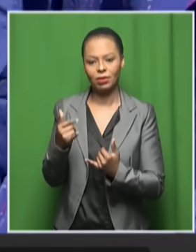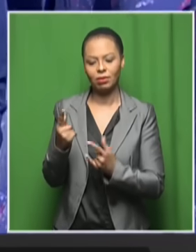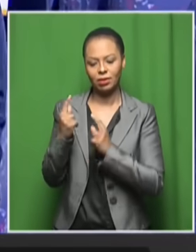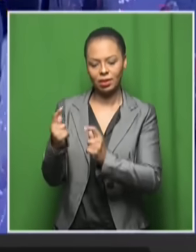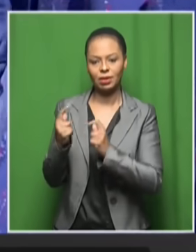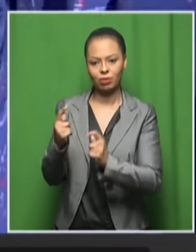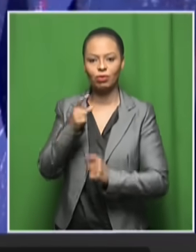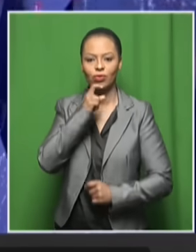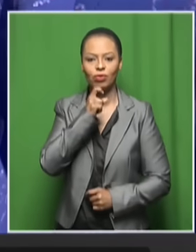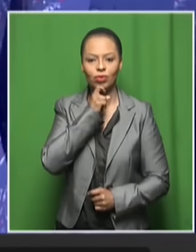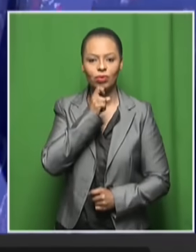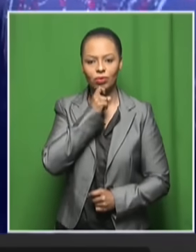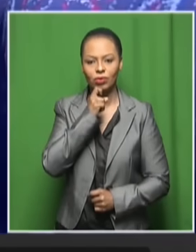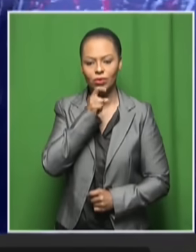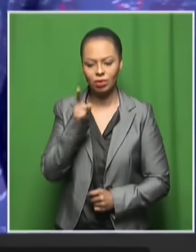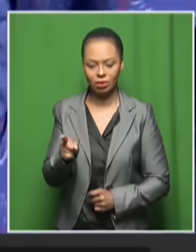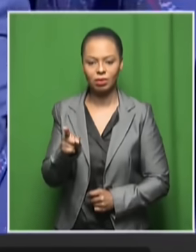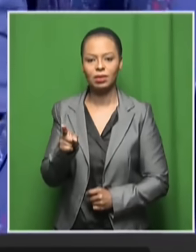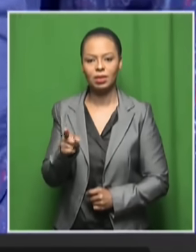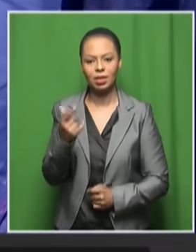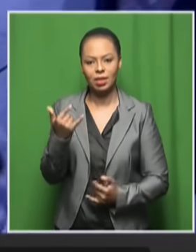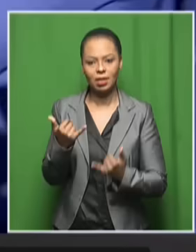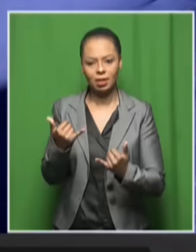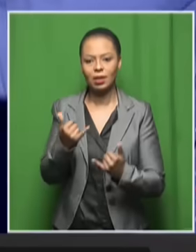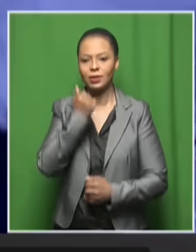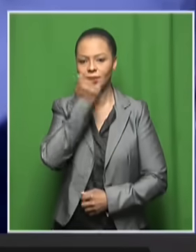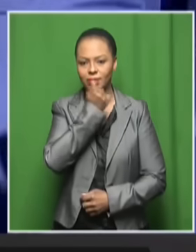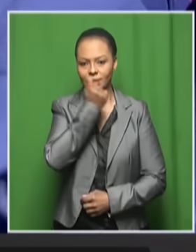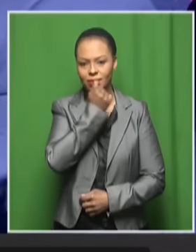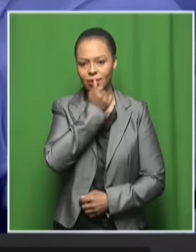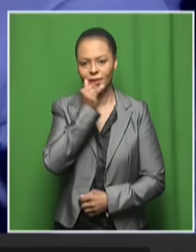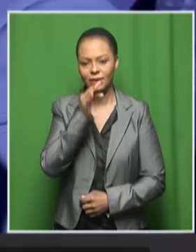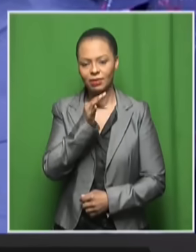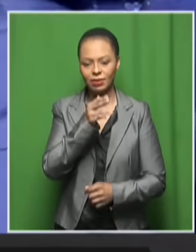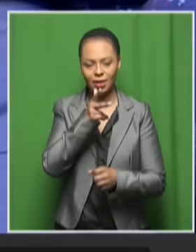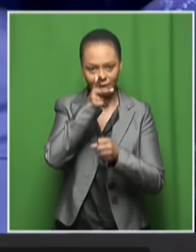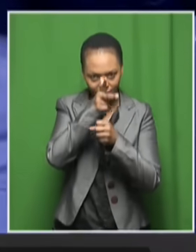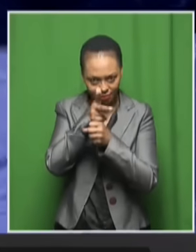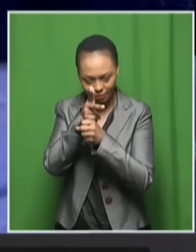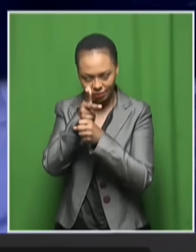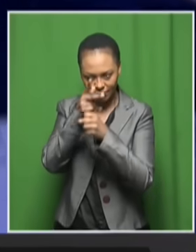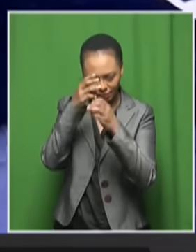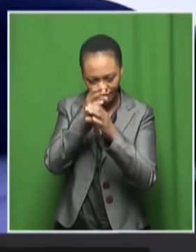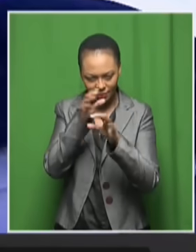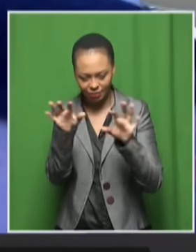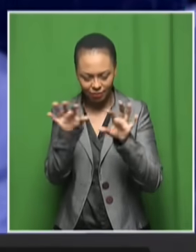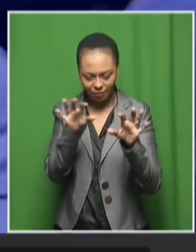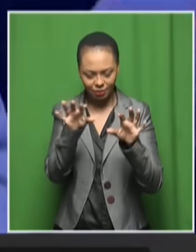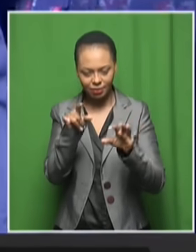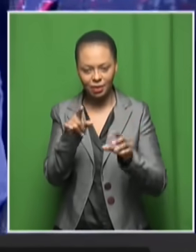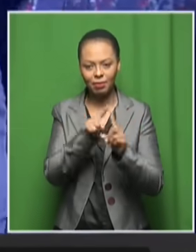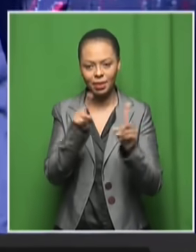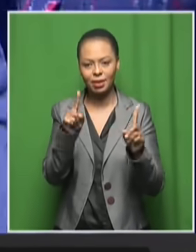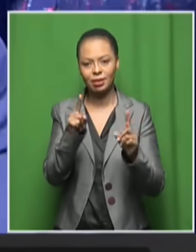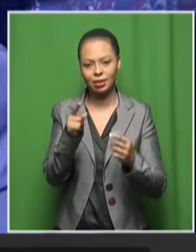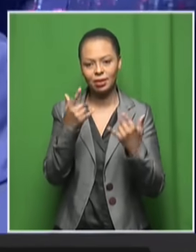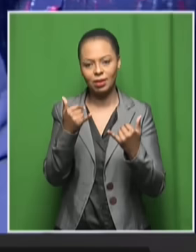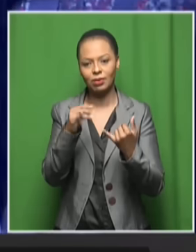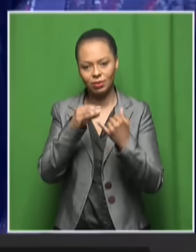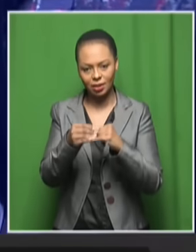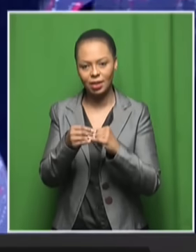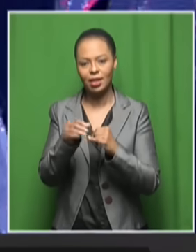with Stelo. We apologize if you see some shaky visuals. Stelo is trying to get inside this shuttle. Lerato